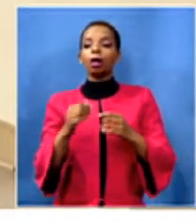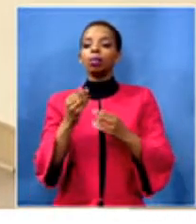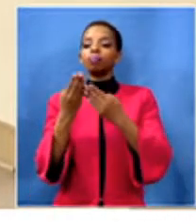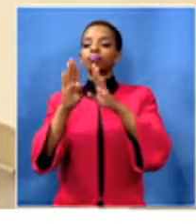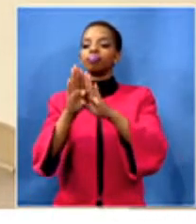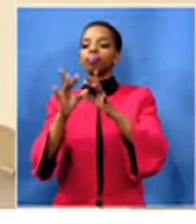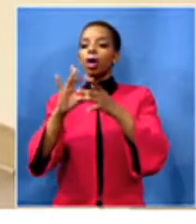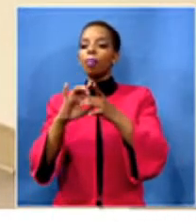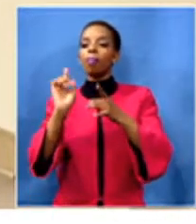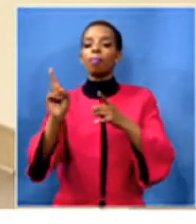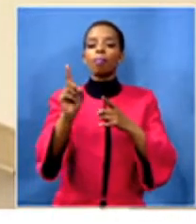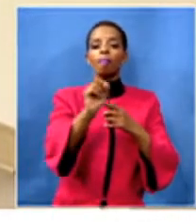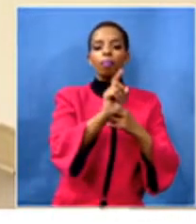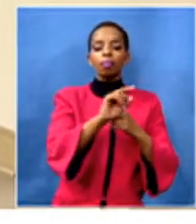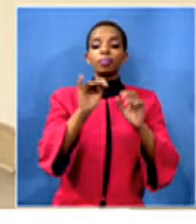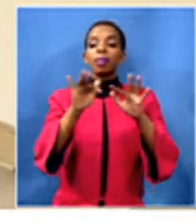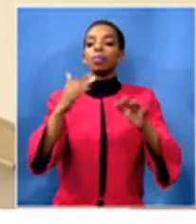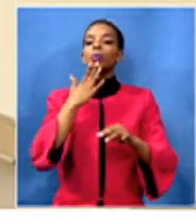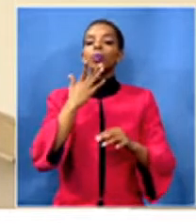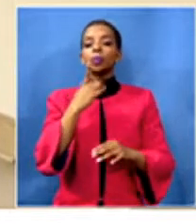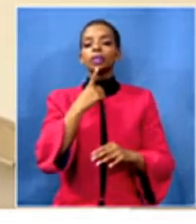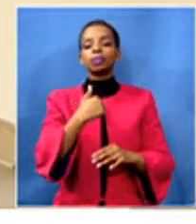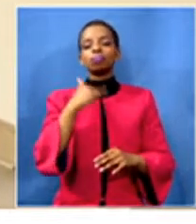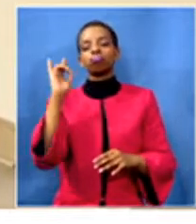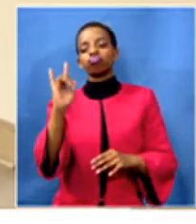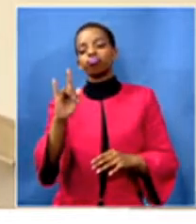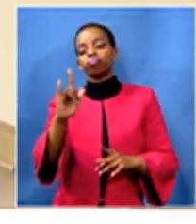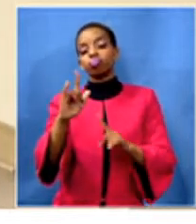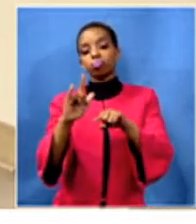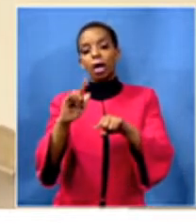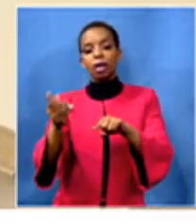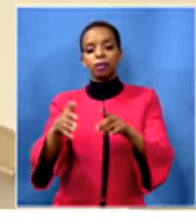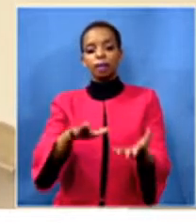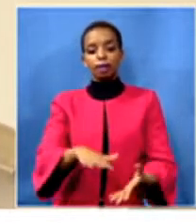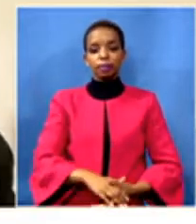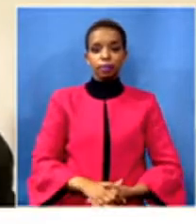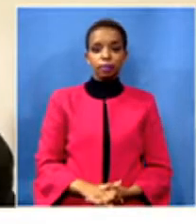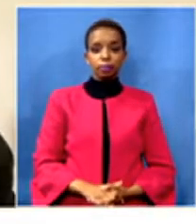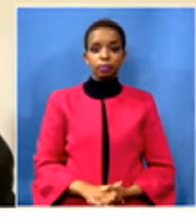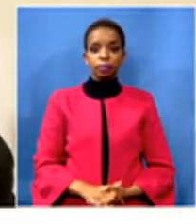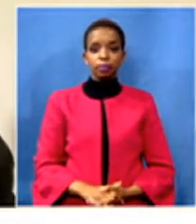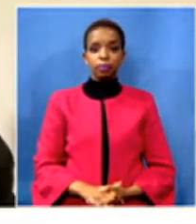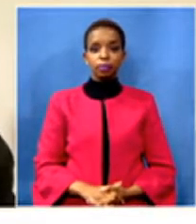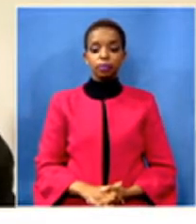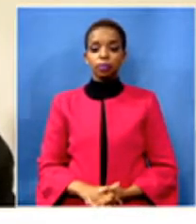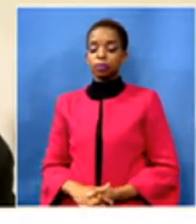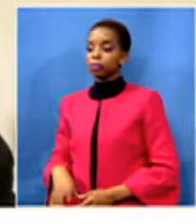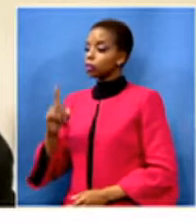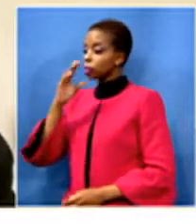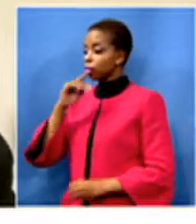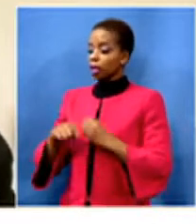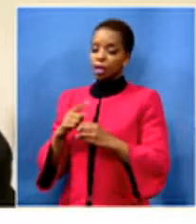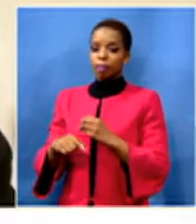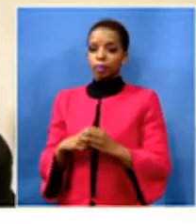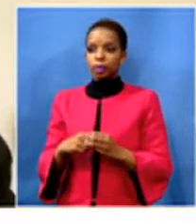who have claimed to love the deceased. You talk about the increase from the